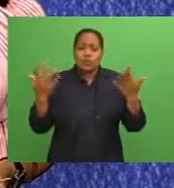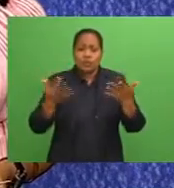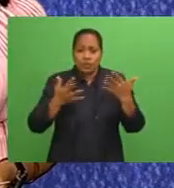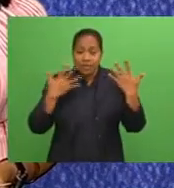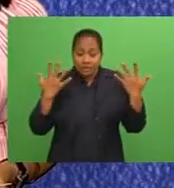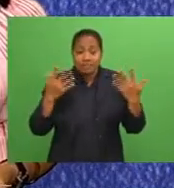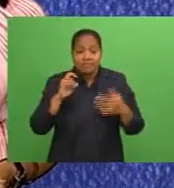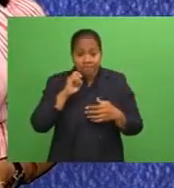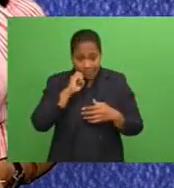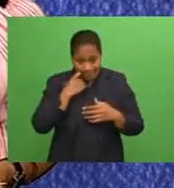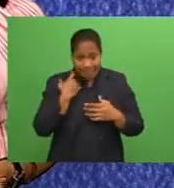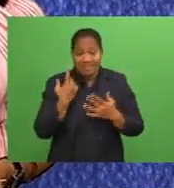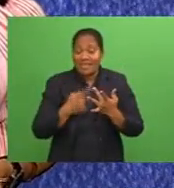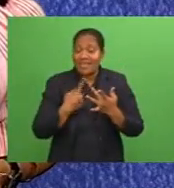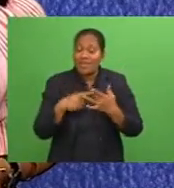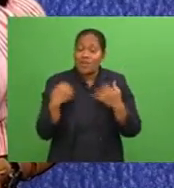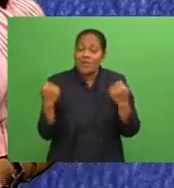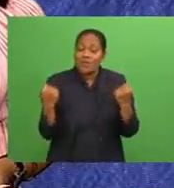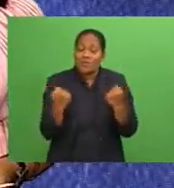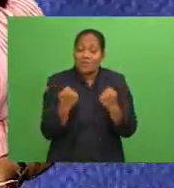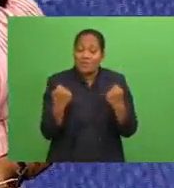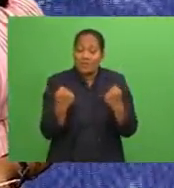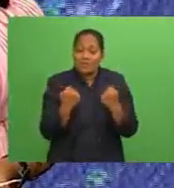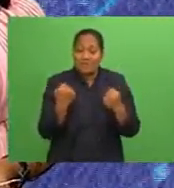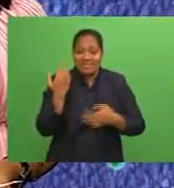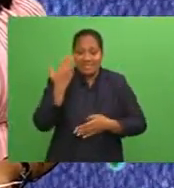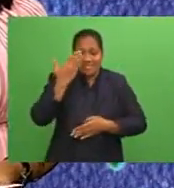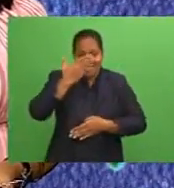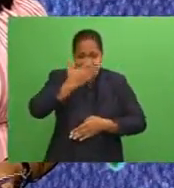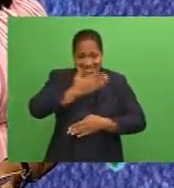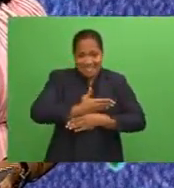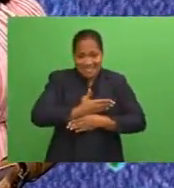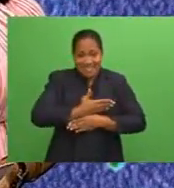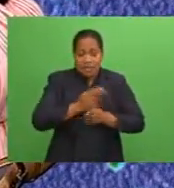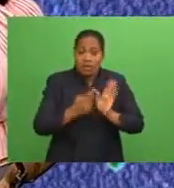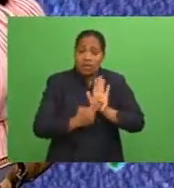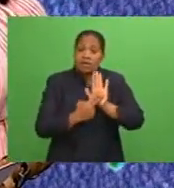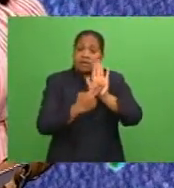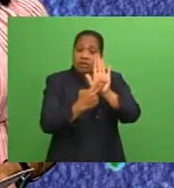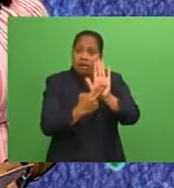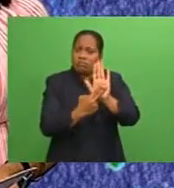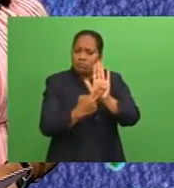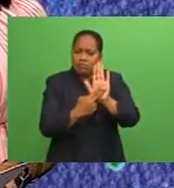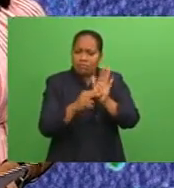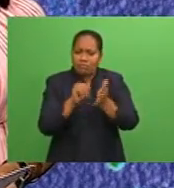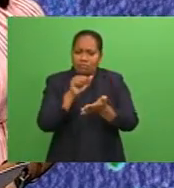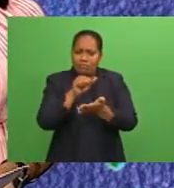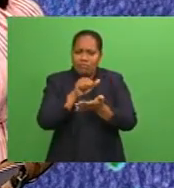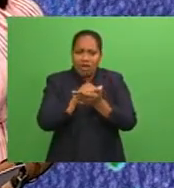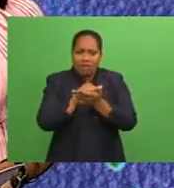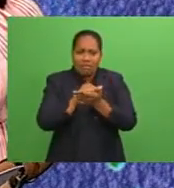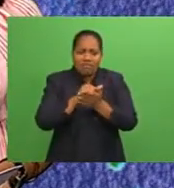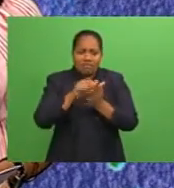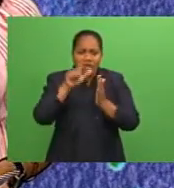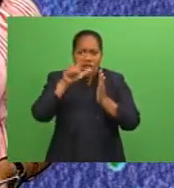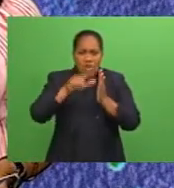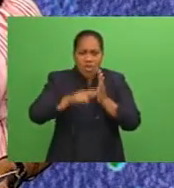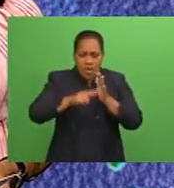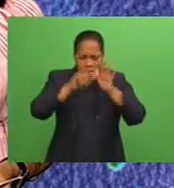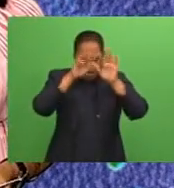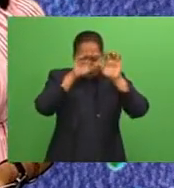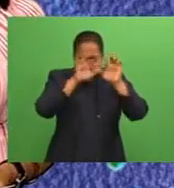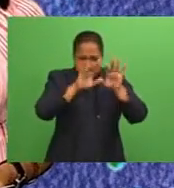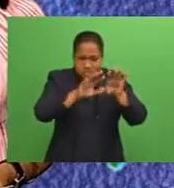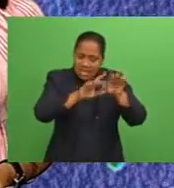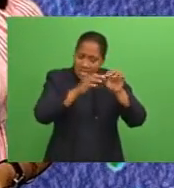be another cold night. And up north, it was just about right. The low pressure system is slowly drifting over.